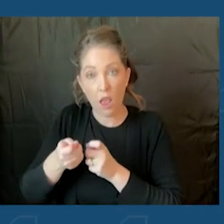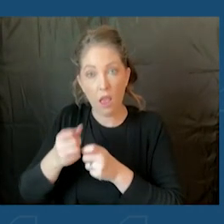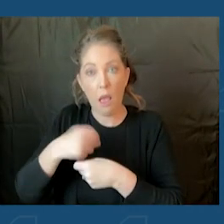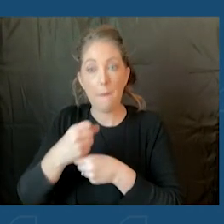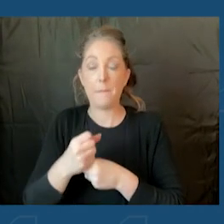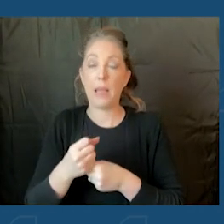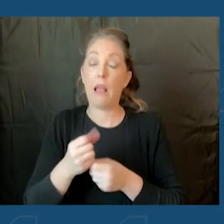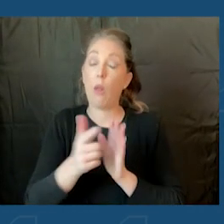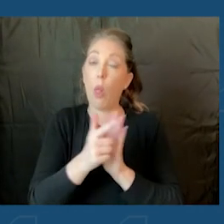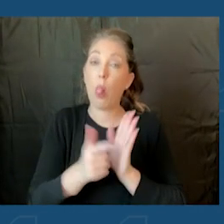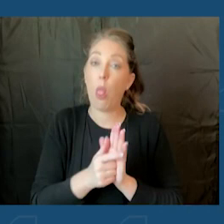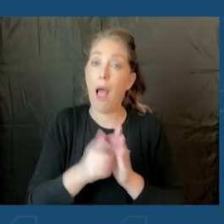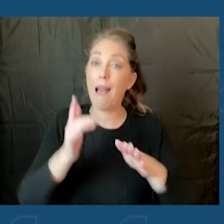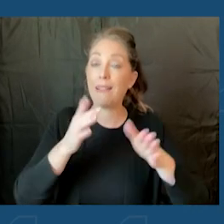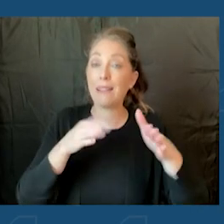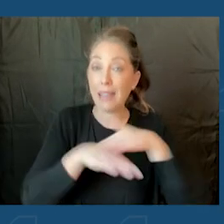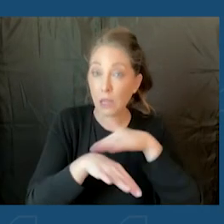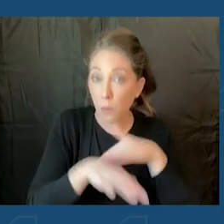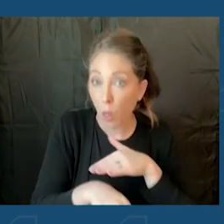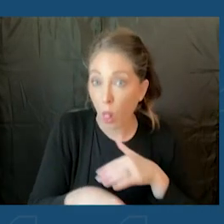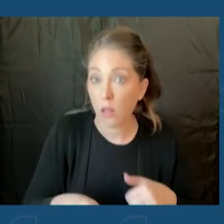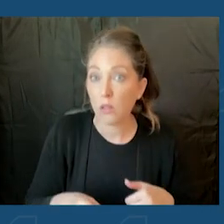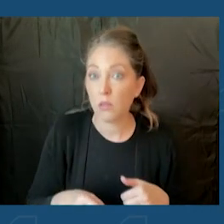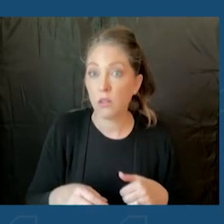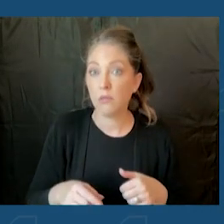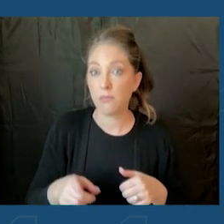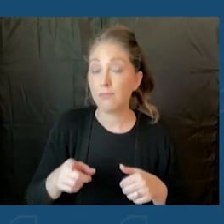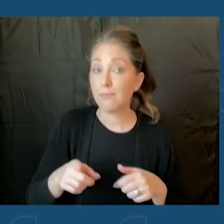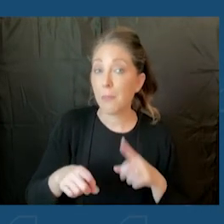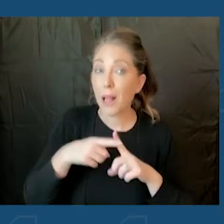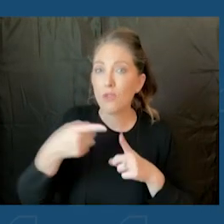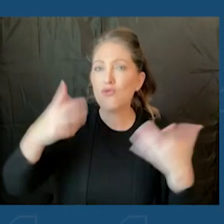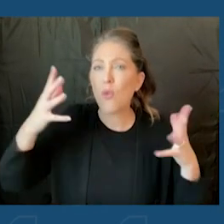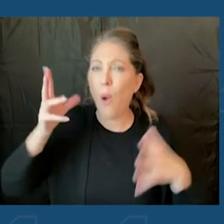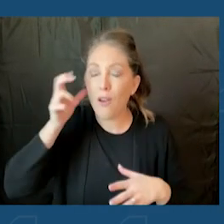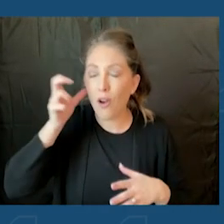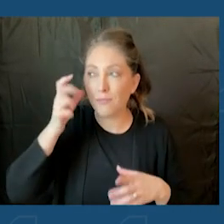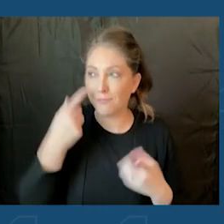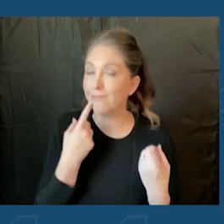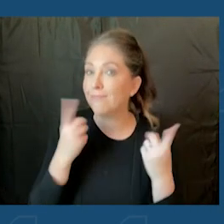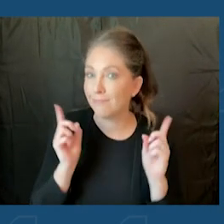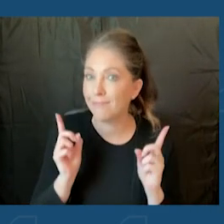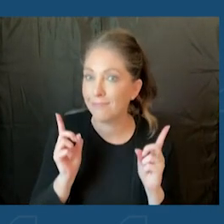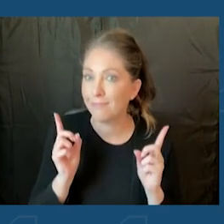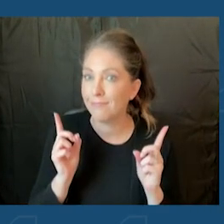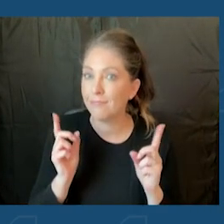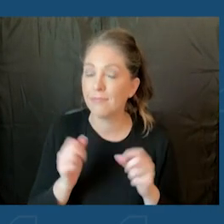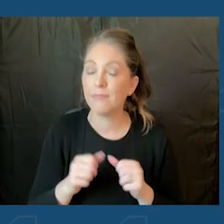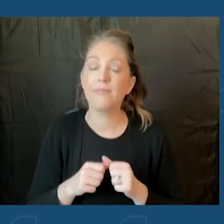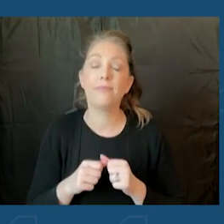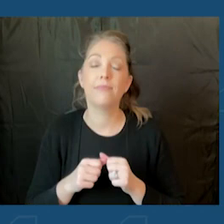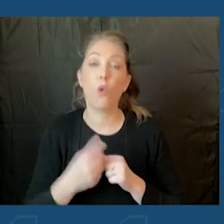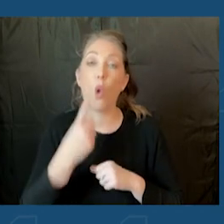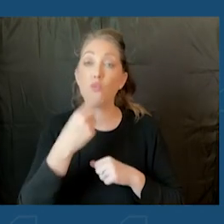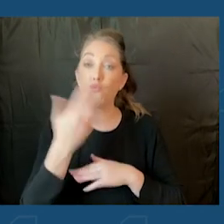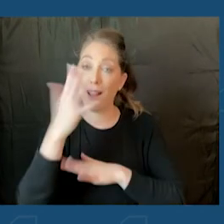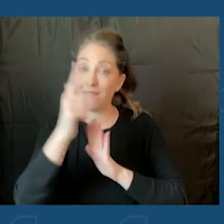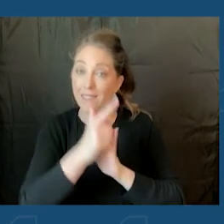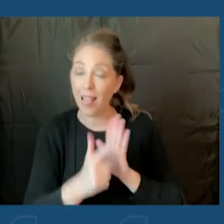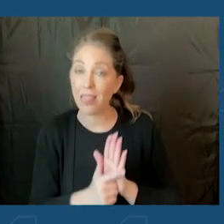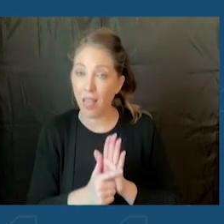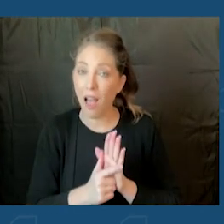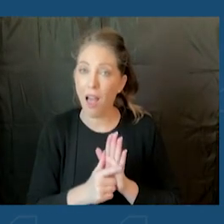accessible, and as you've already heard, they're working. Red flag laws are the bedrock of gun